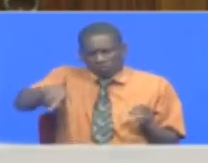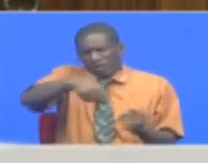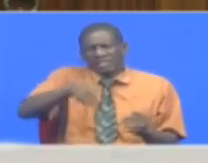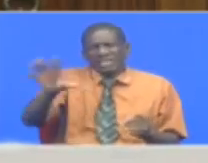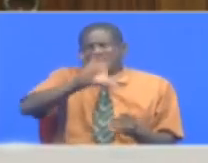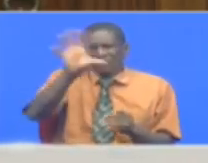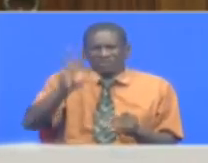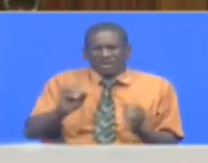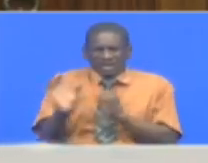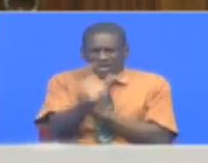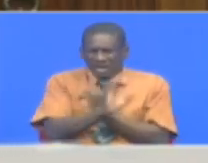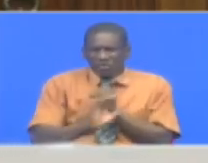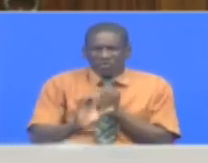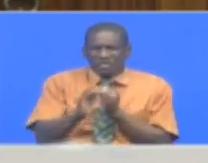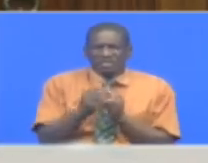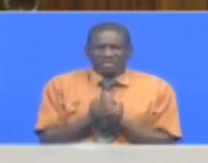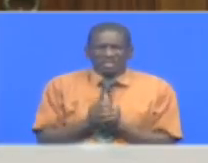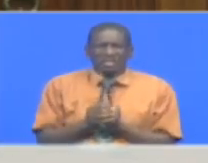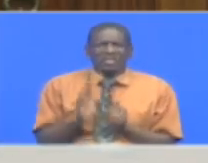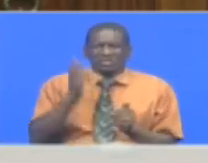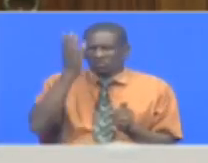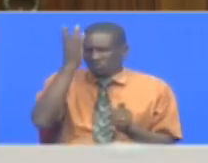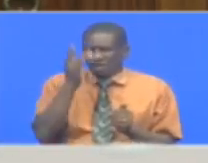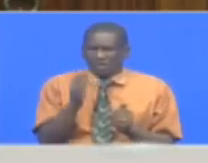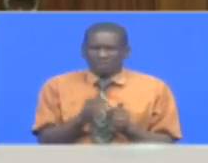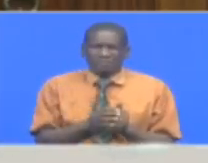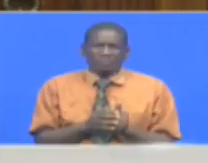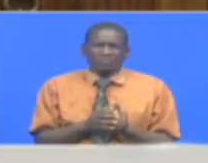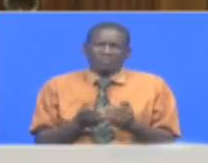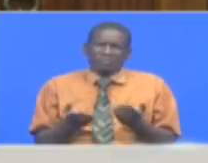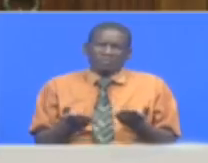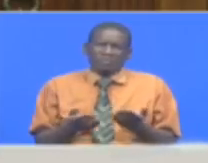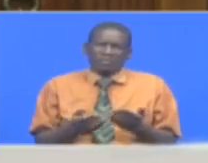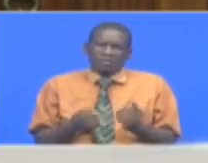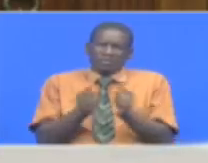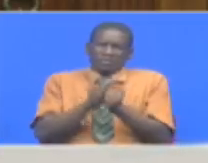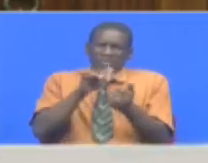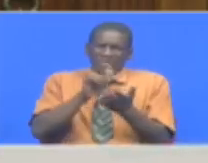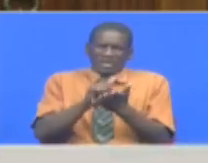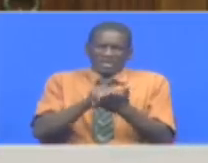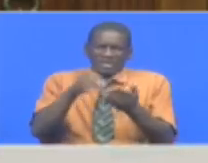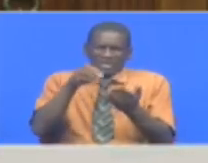continent, because on top of that,